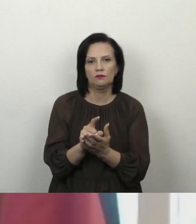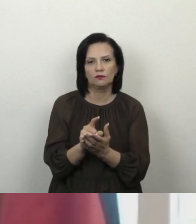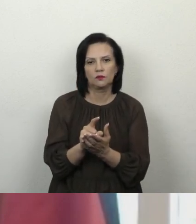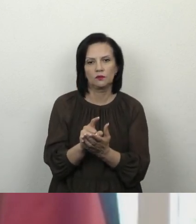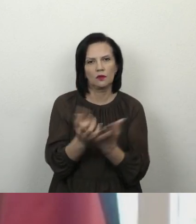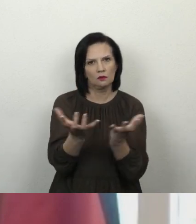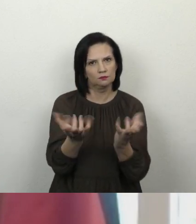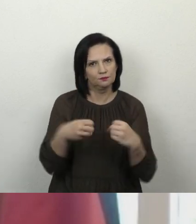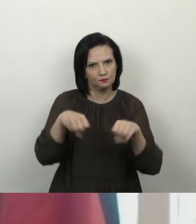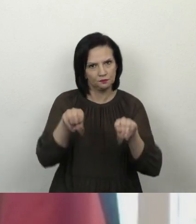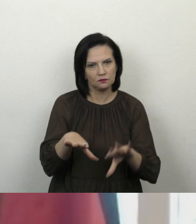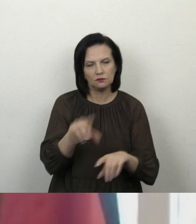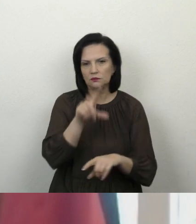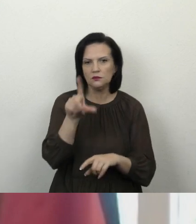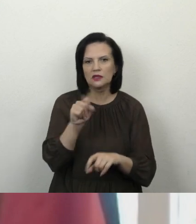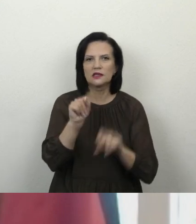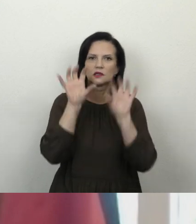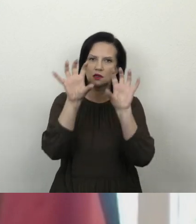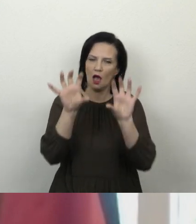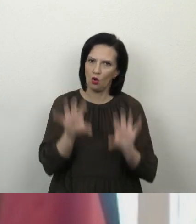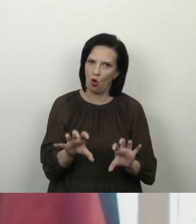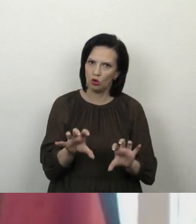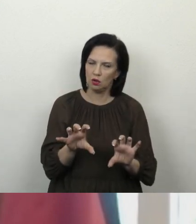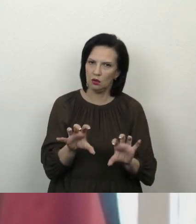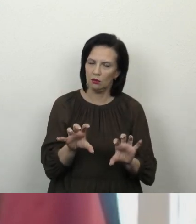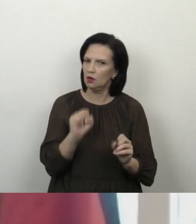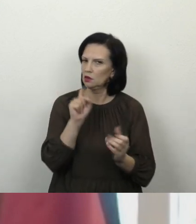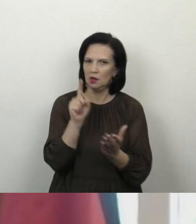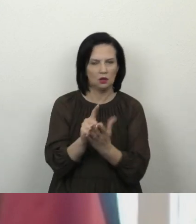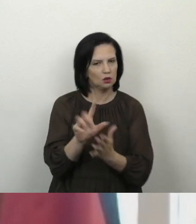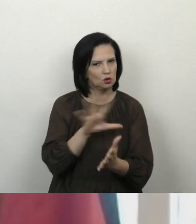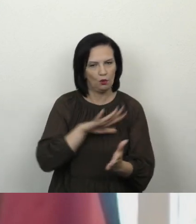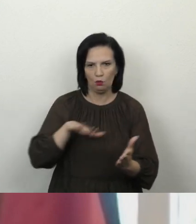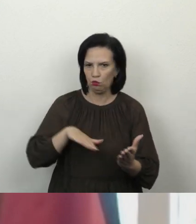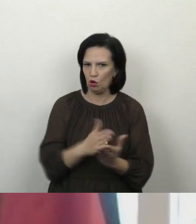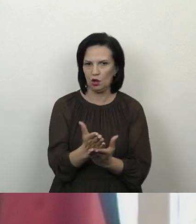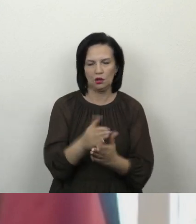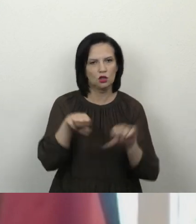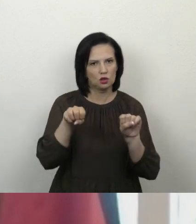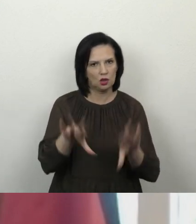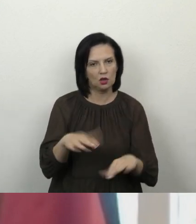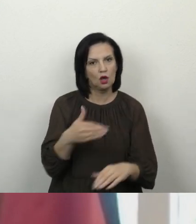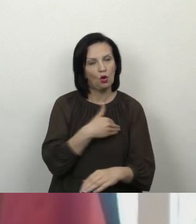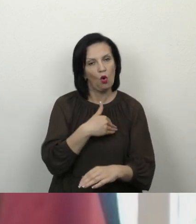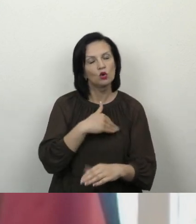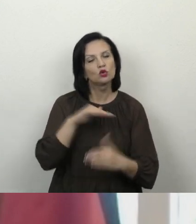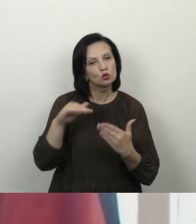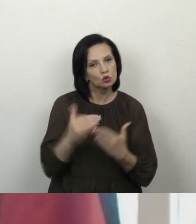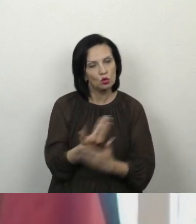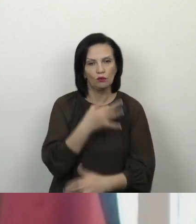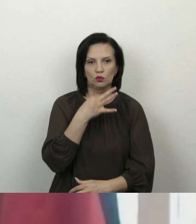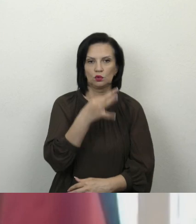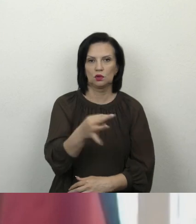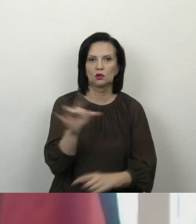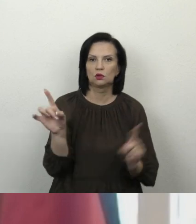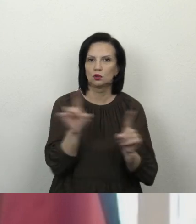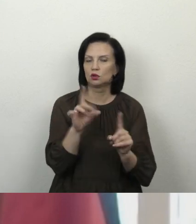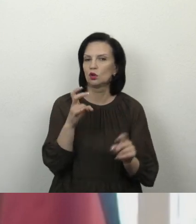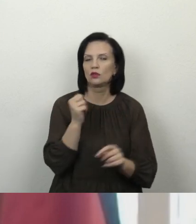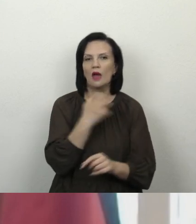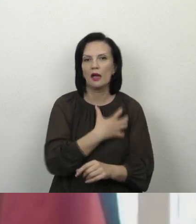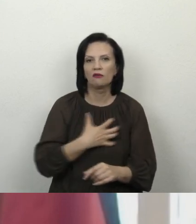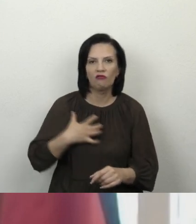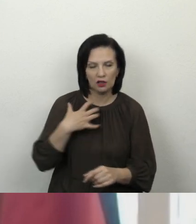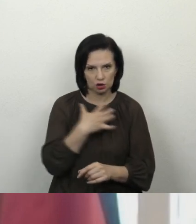It's no political decision. But let me say it once again, most important is the fact that in the